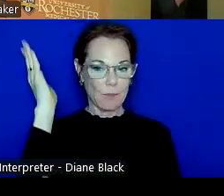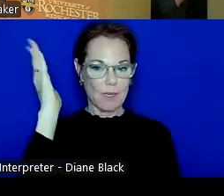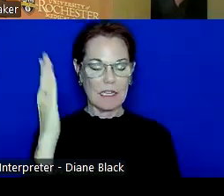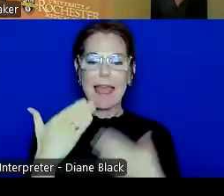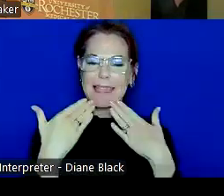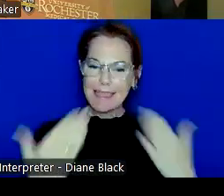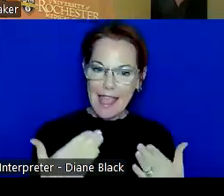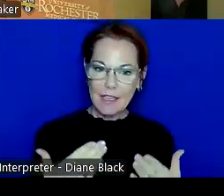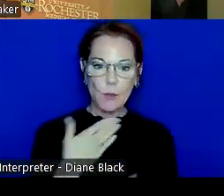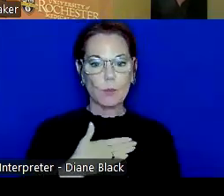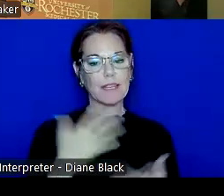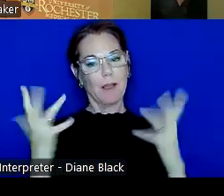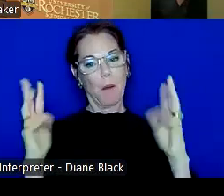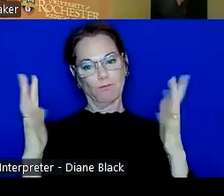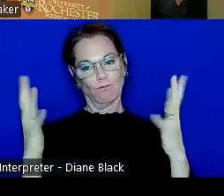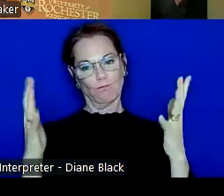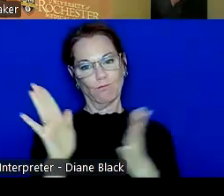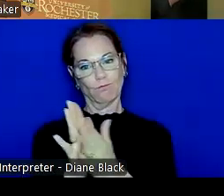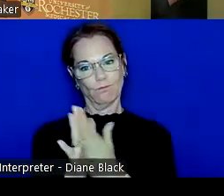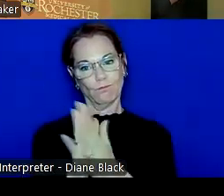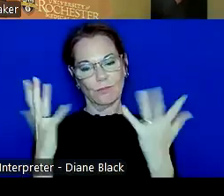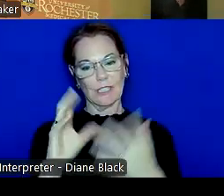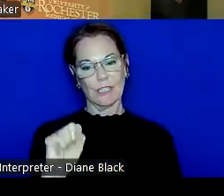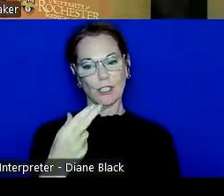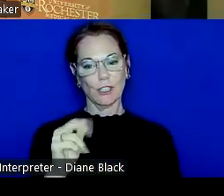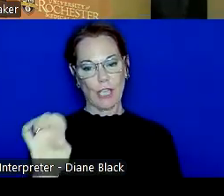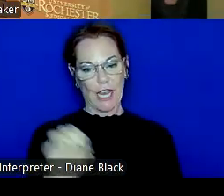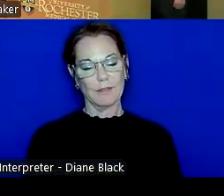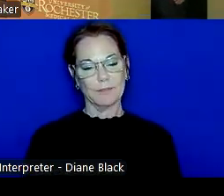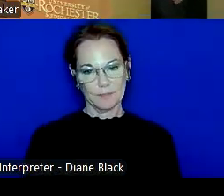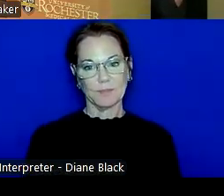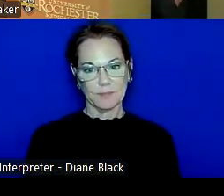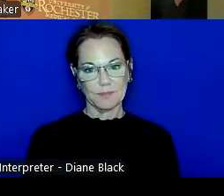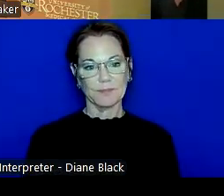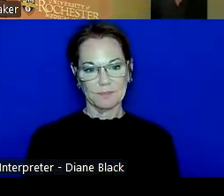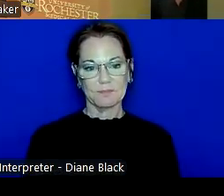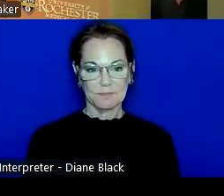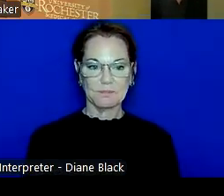join me in giving him another round of applause. Thank you so much for having me in today. Pleasure to be here.